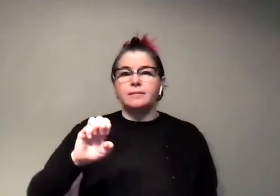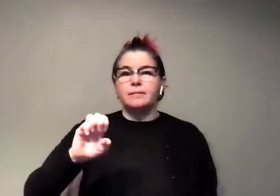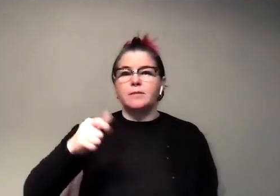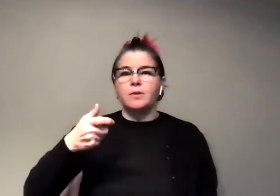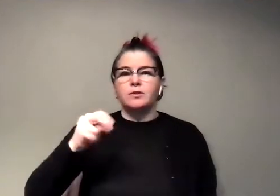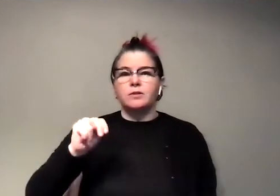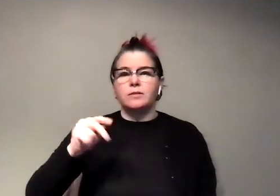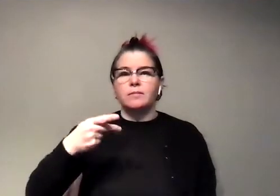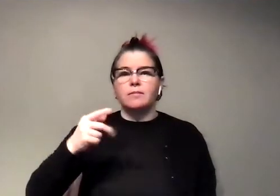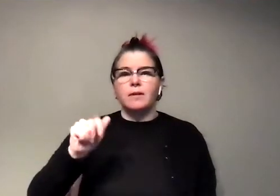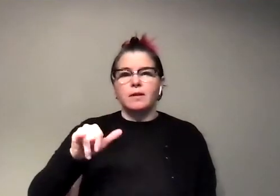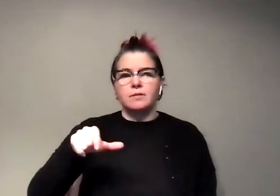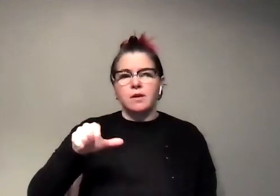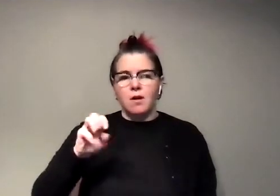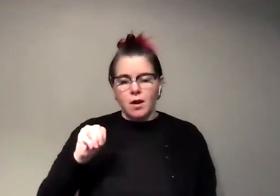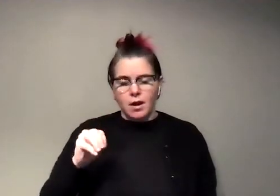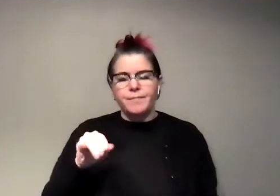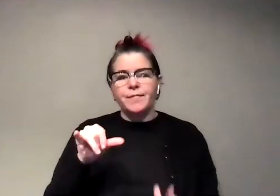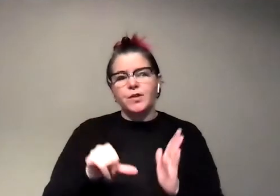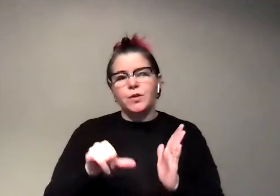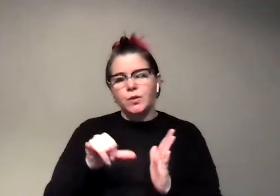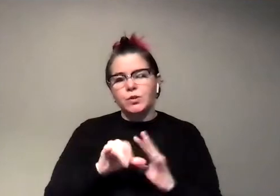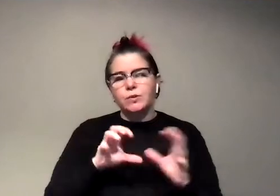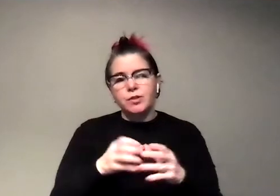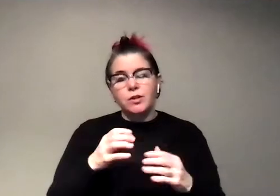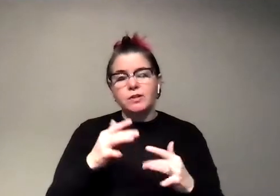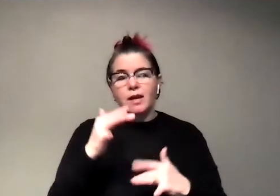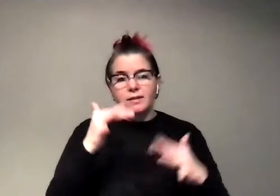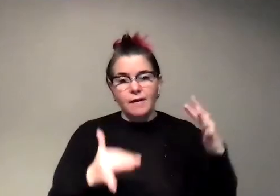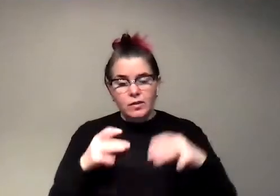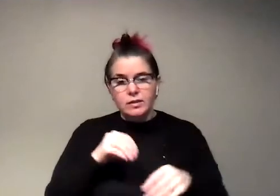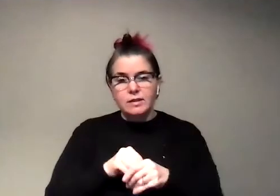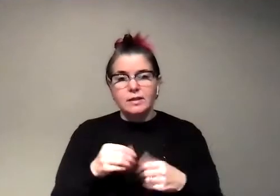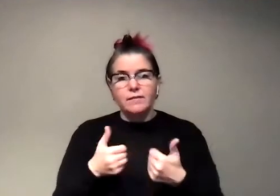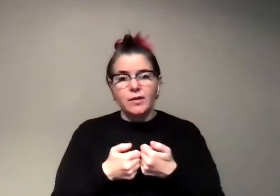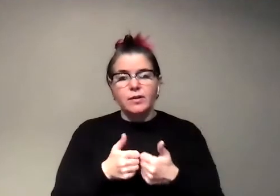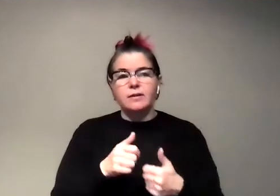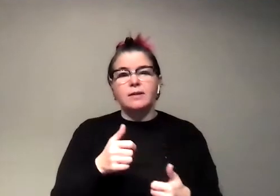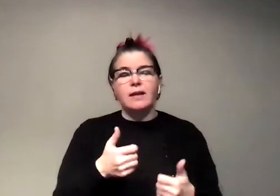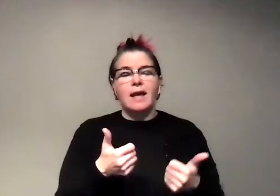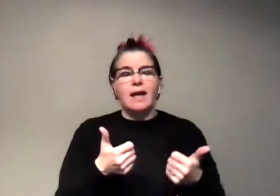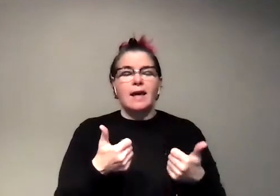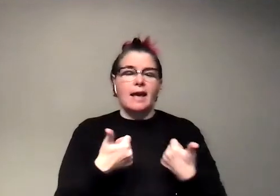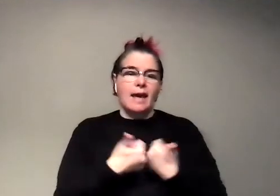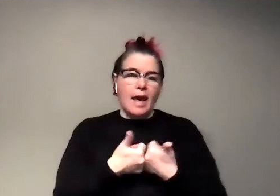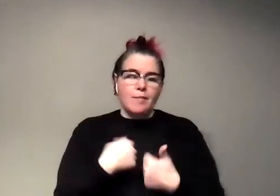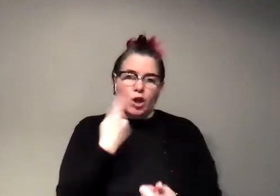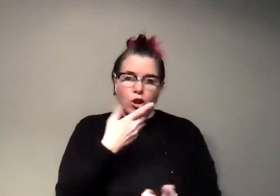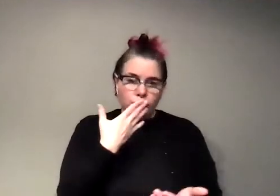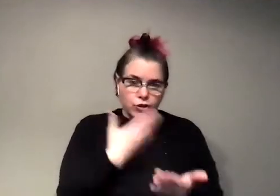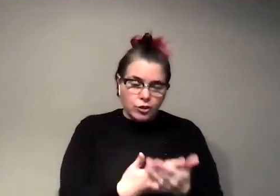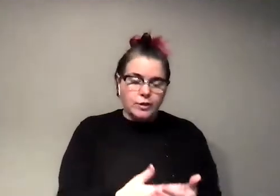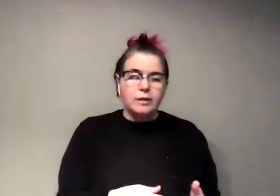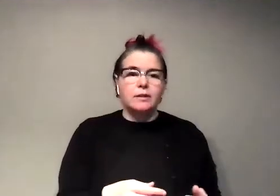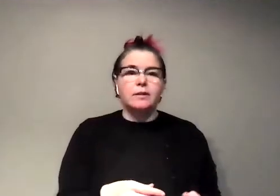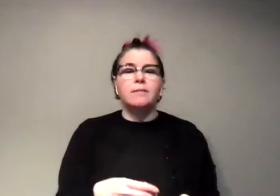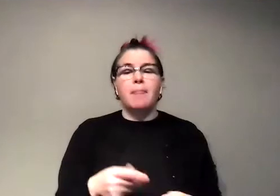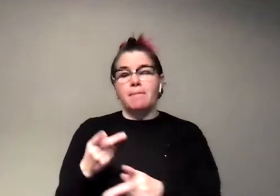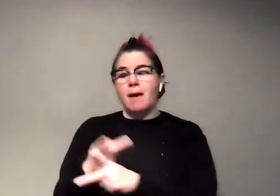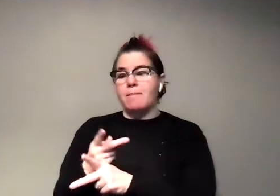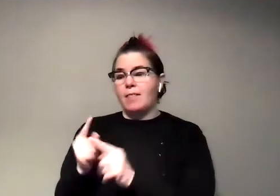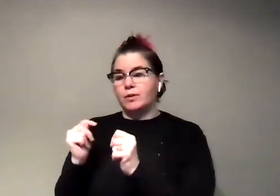equationplay.com. I also have a YouTube series on diversity in video games called Gaming Looks Good. And my math tutoring service,